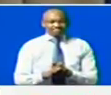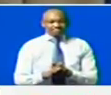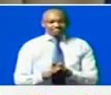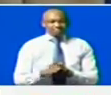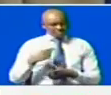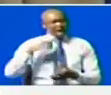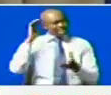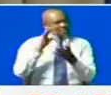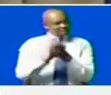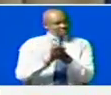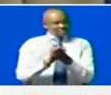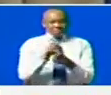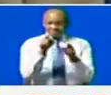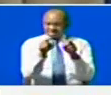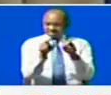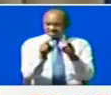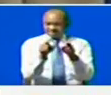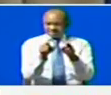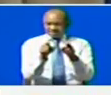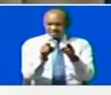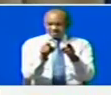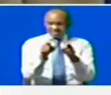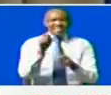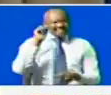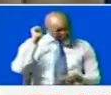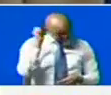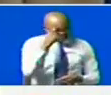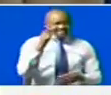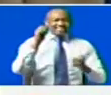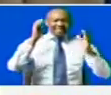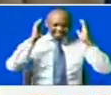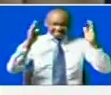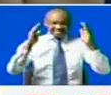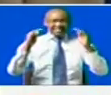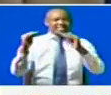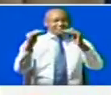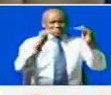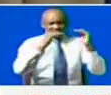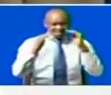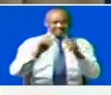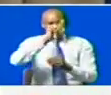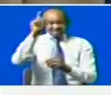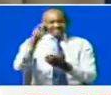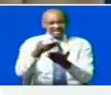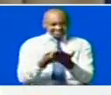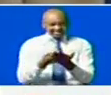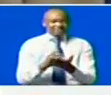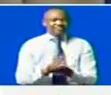I believe that this was Kenya's greatest democratic test.